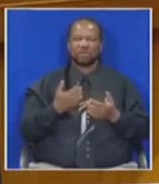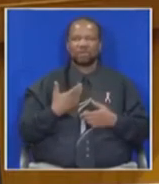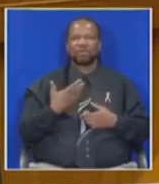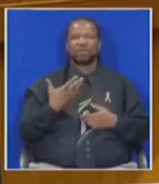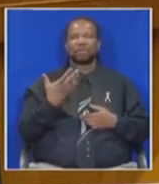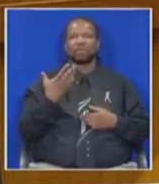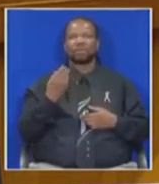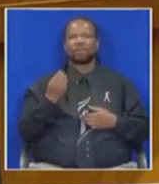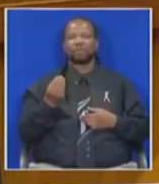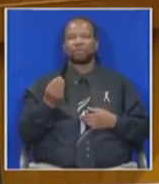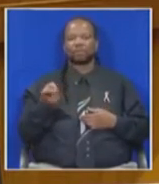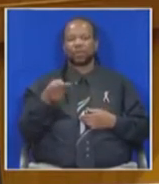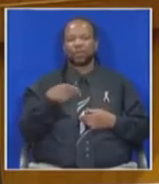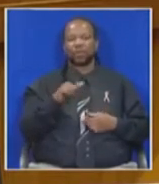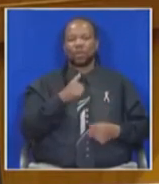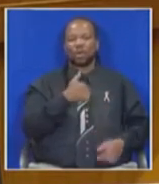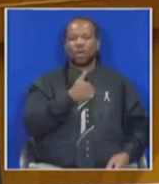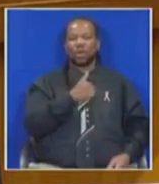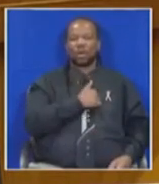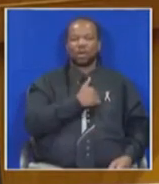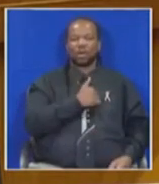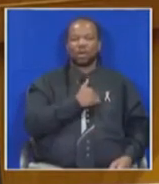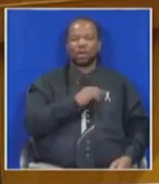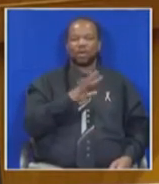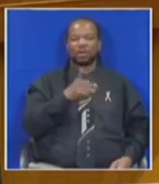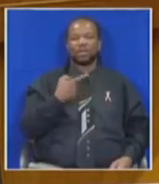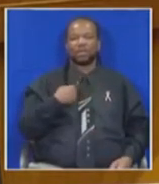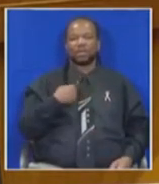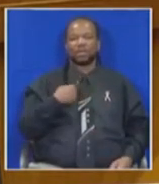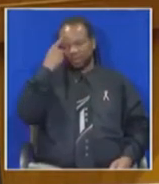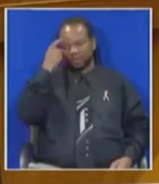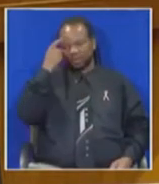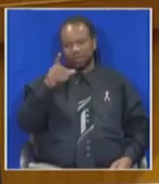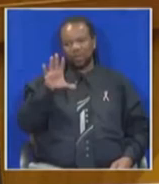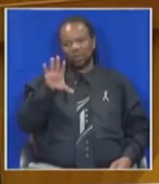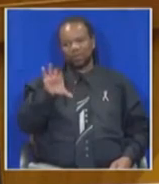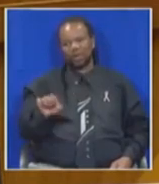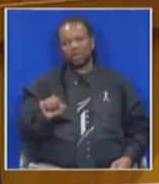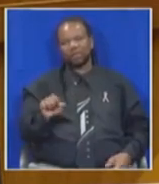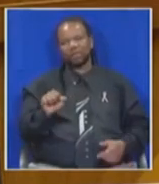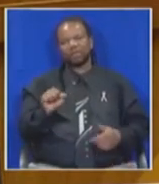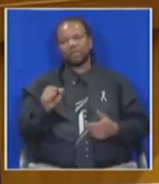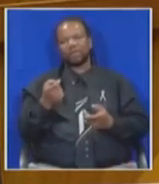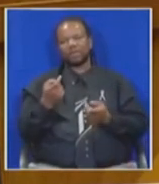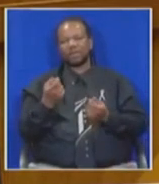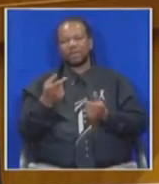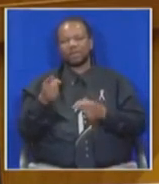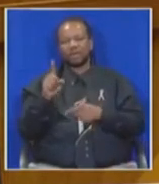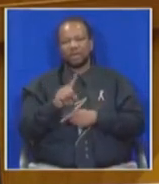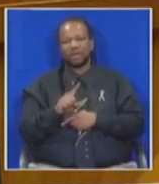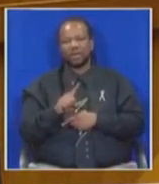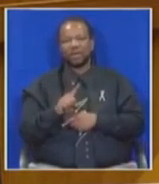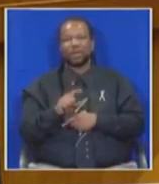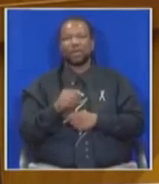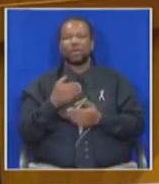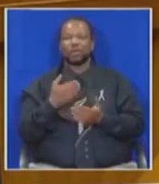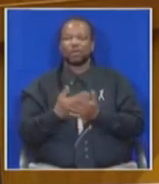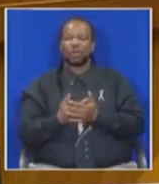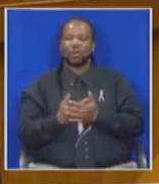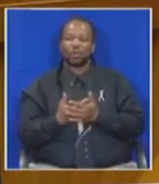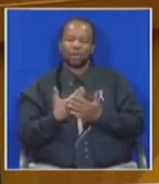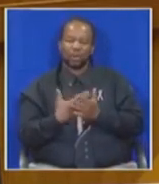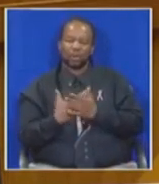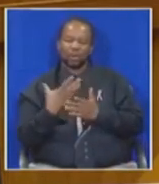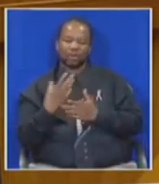case, we were luckier than most in that the suspect was apprehended within days and we were able to gain closure